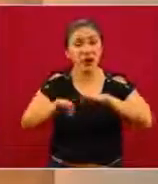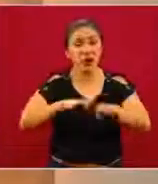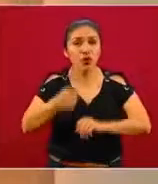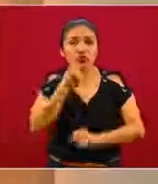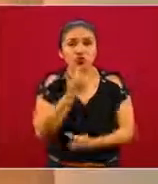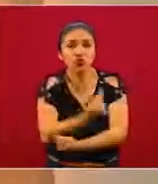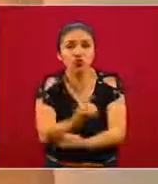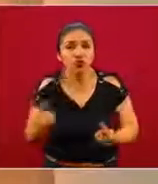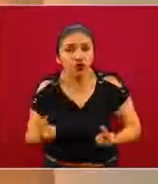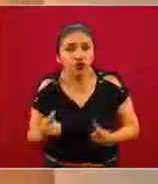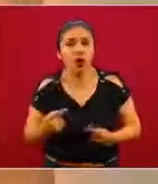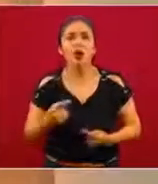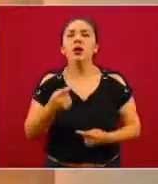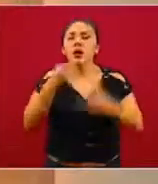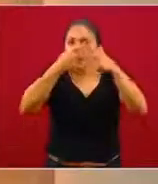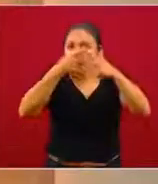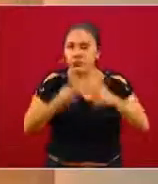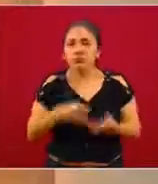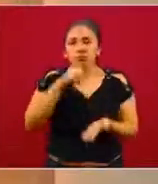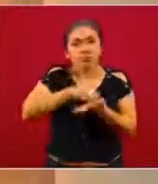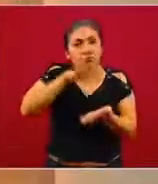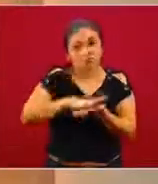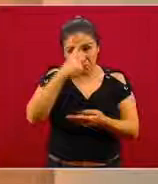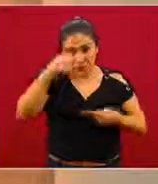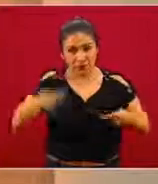Looking at the child labor rates,